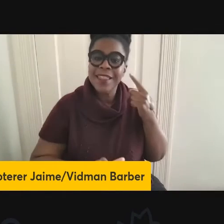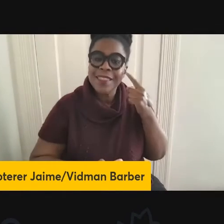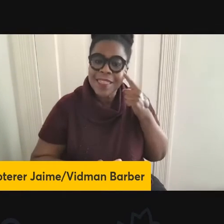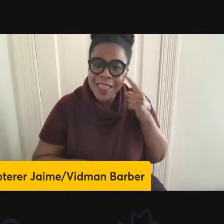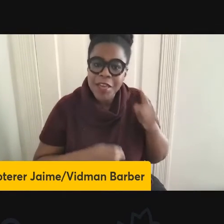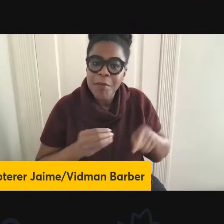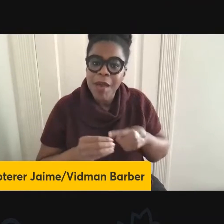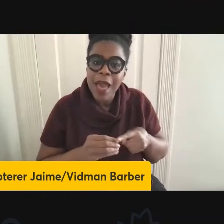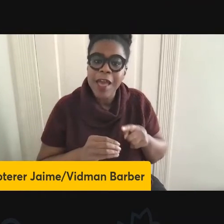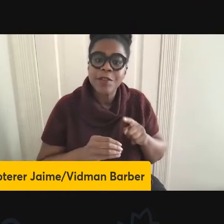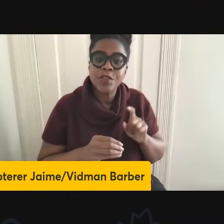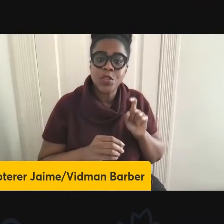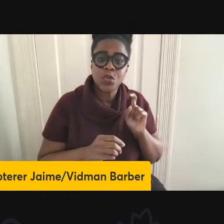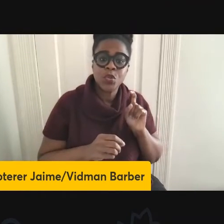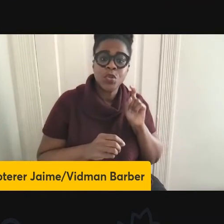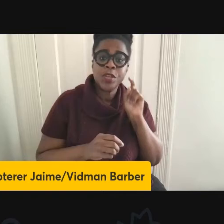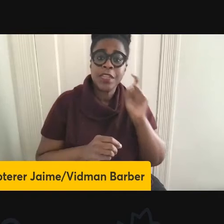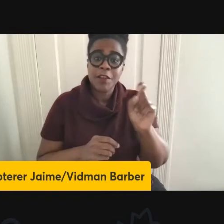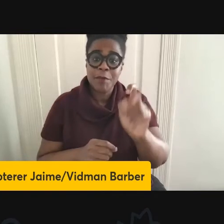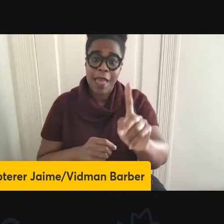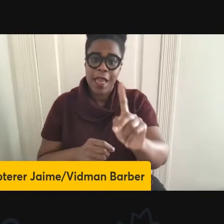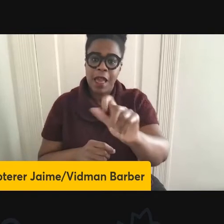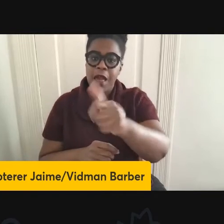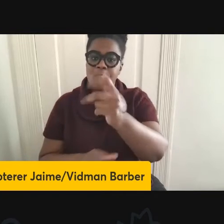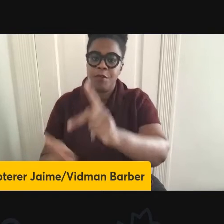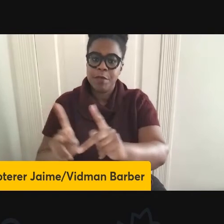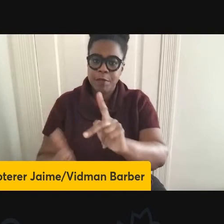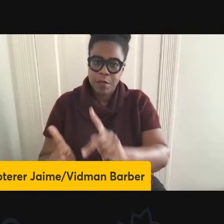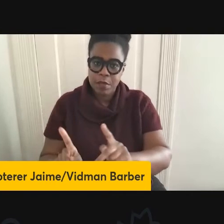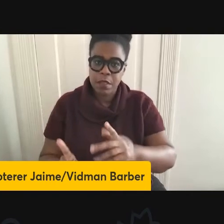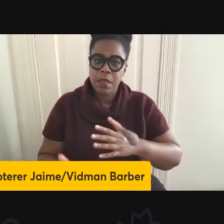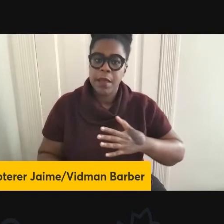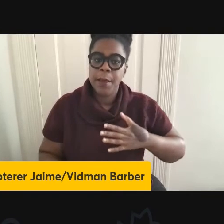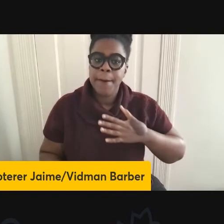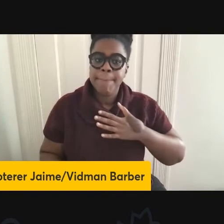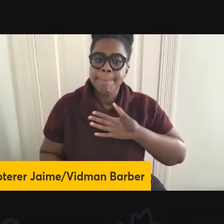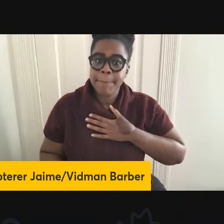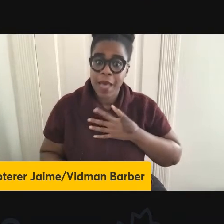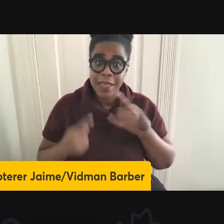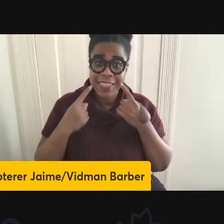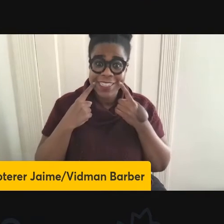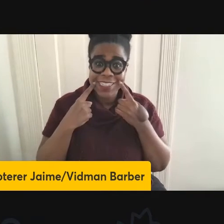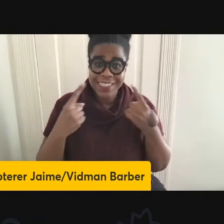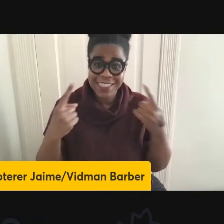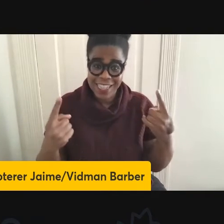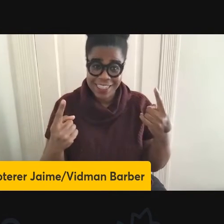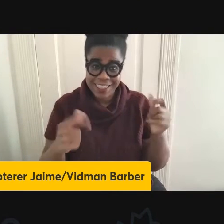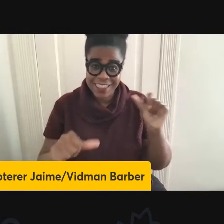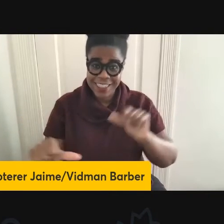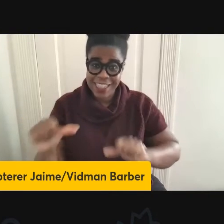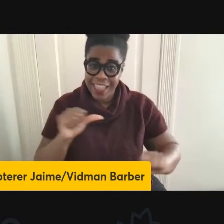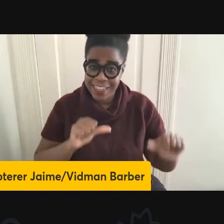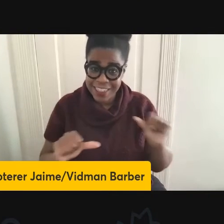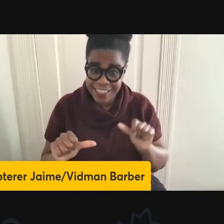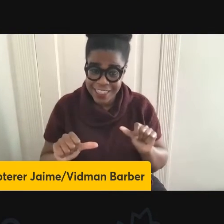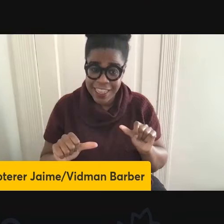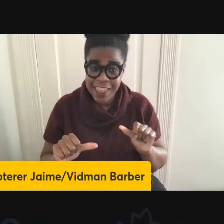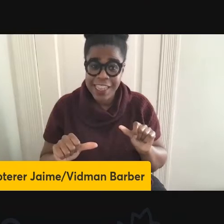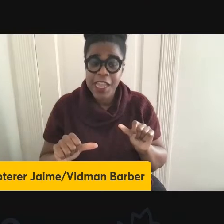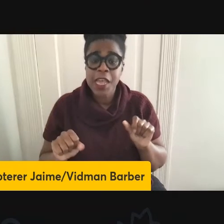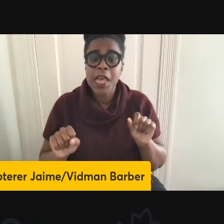give back to other people. I can say that my success in science could not have been